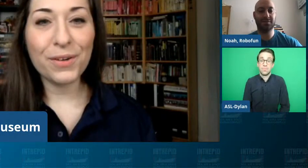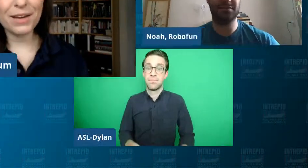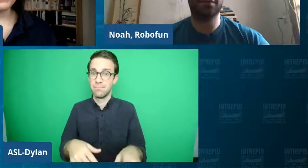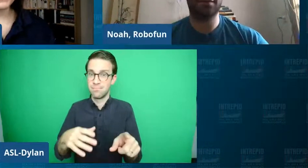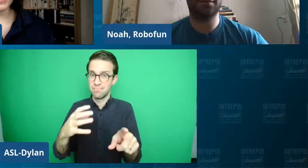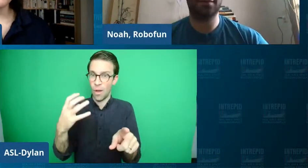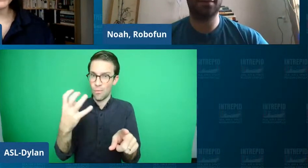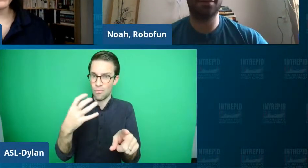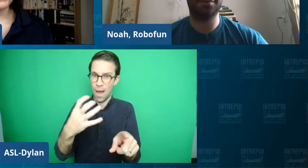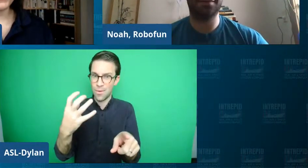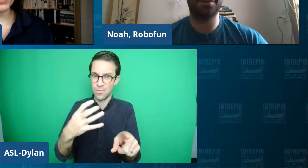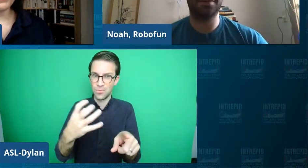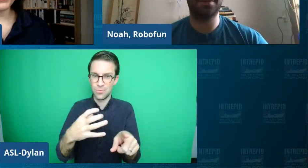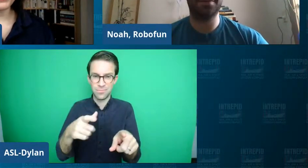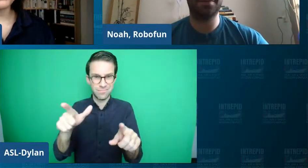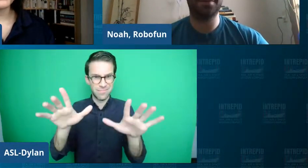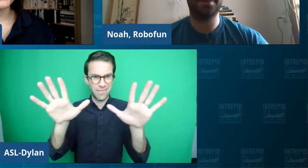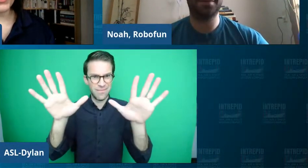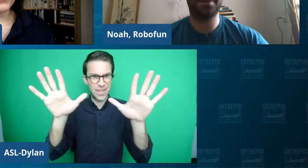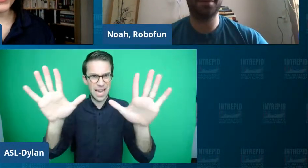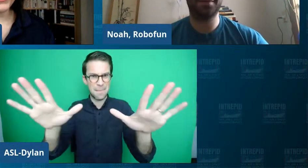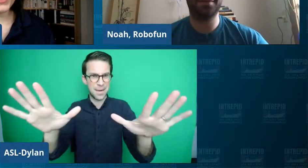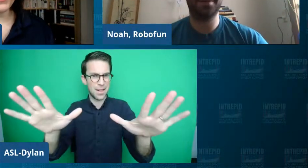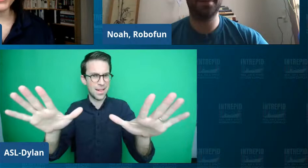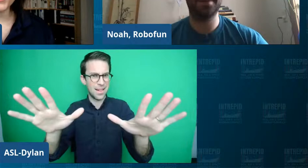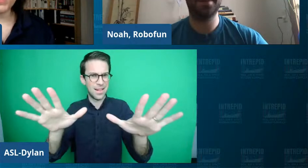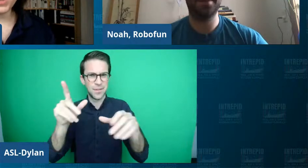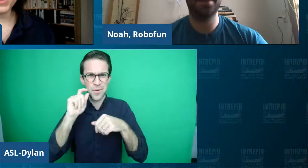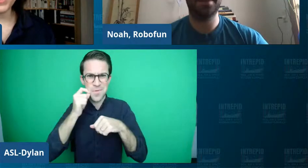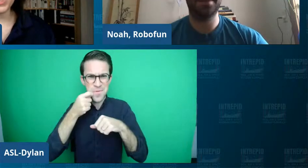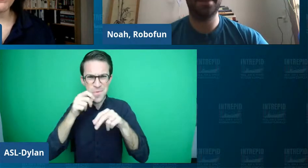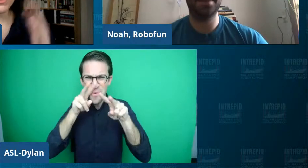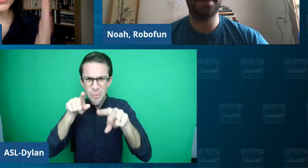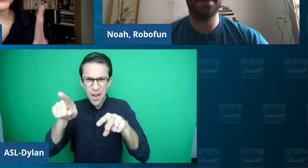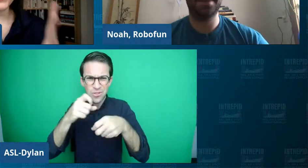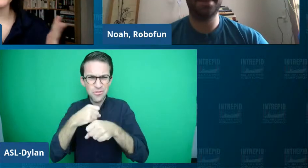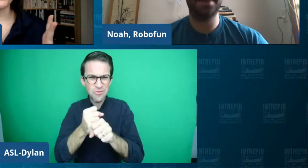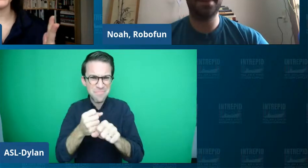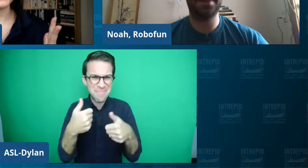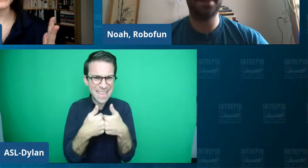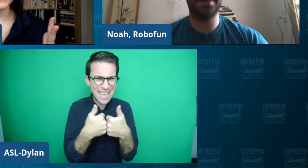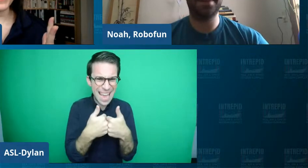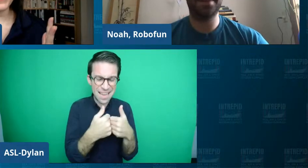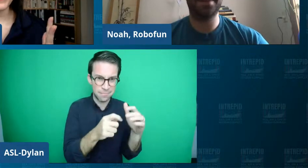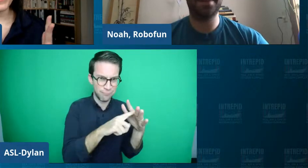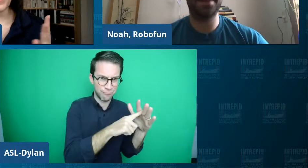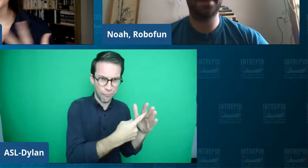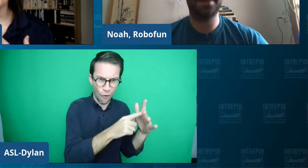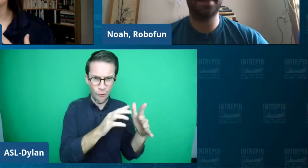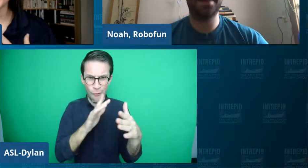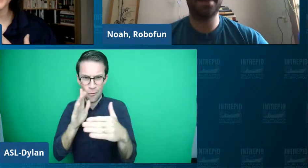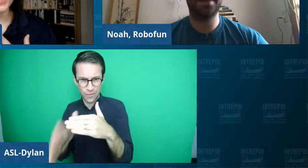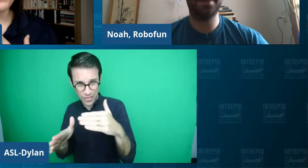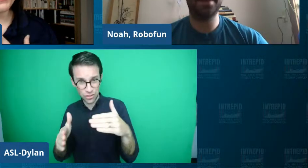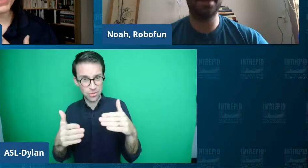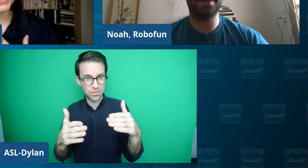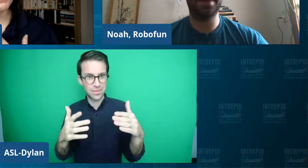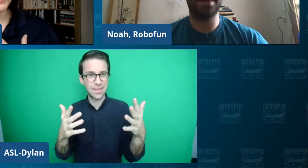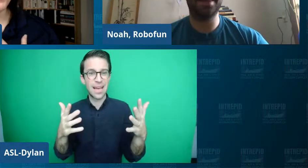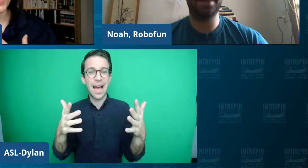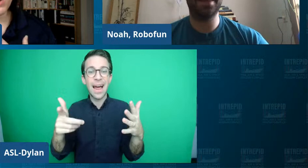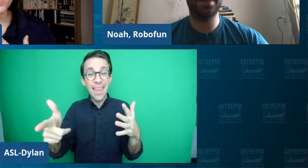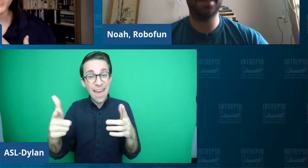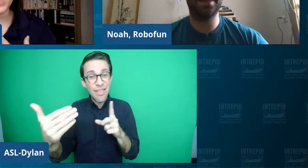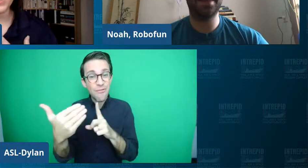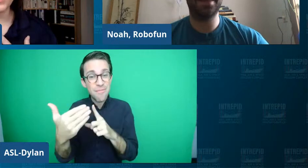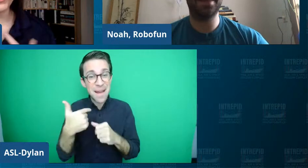Wow, Noah, that was absolutely phenomenal. That was so cool to watch you make a game from start to finish like that. And I have to say, it kind of reminded